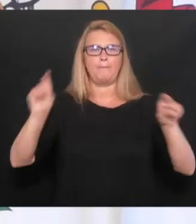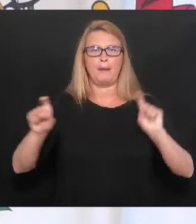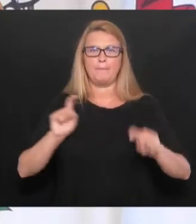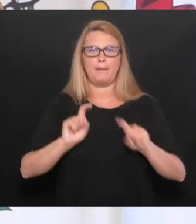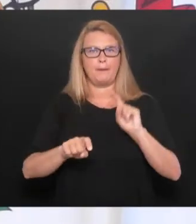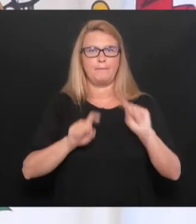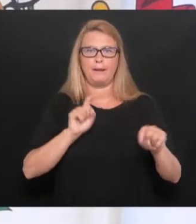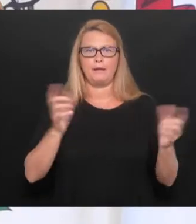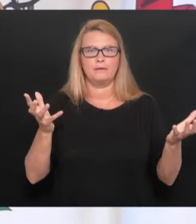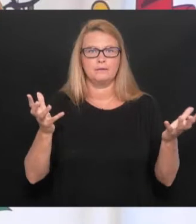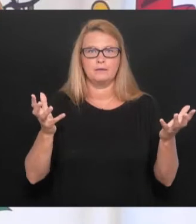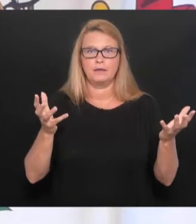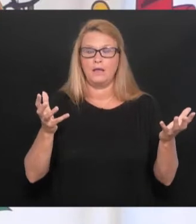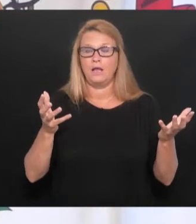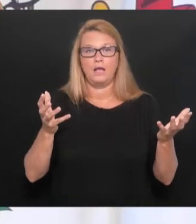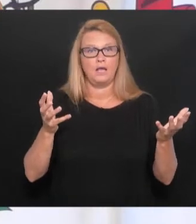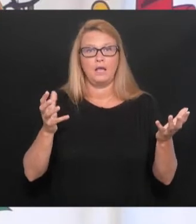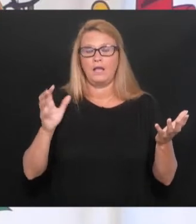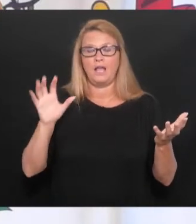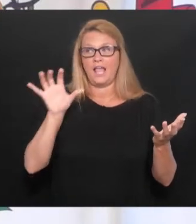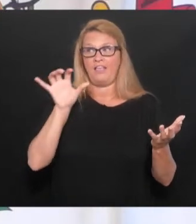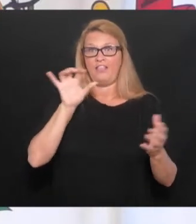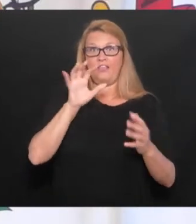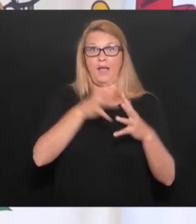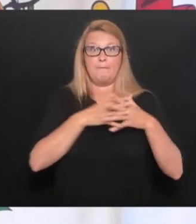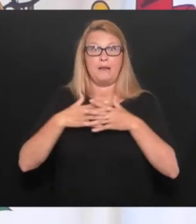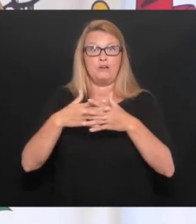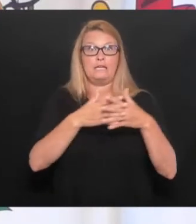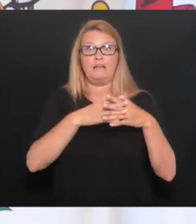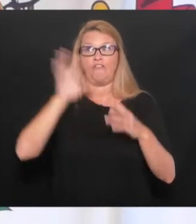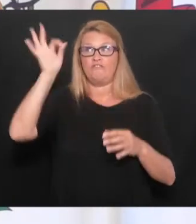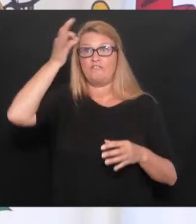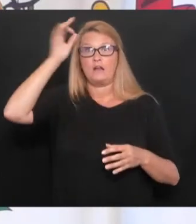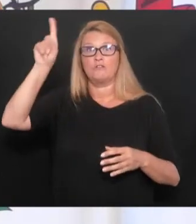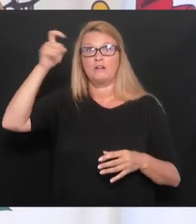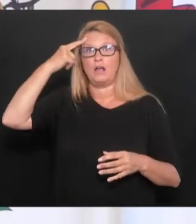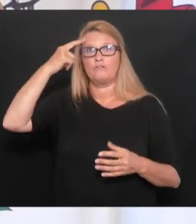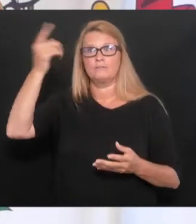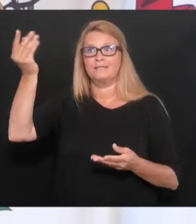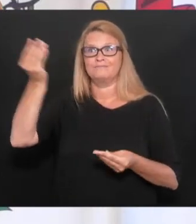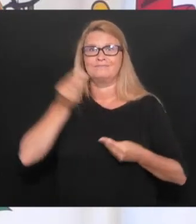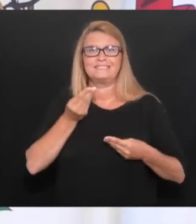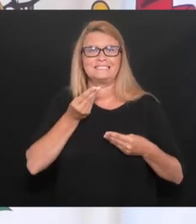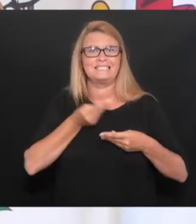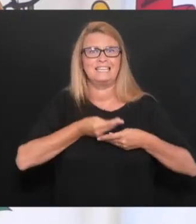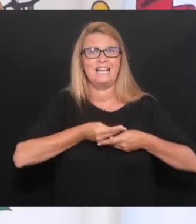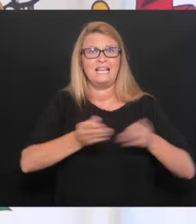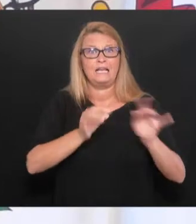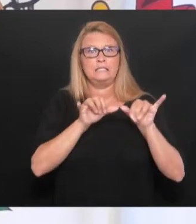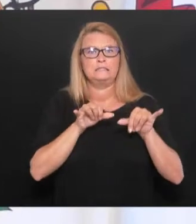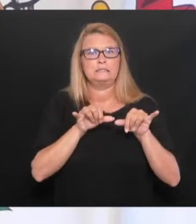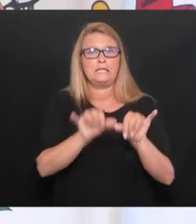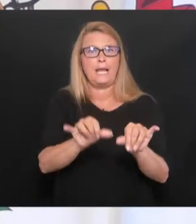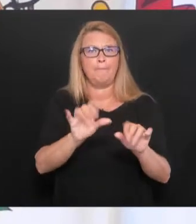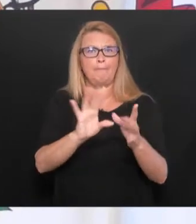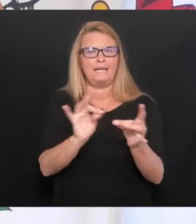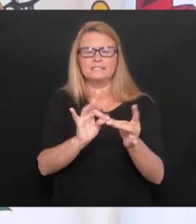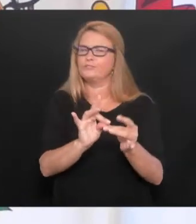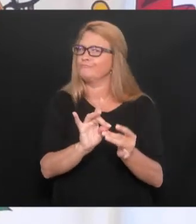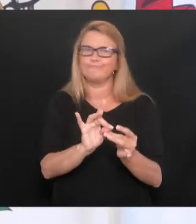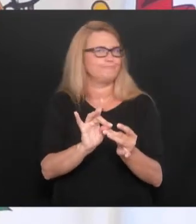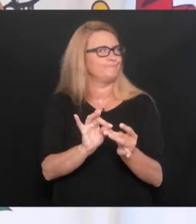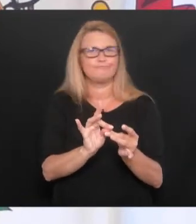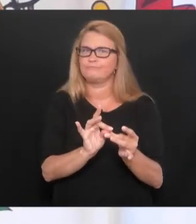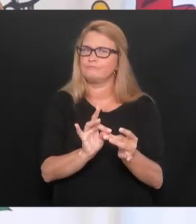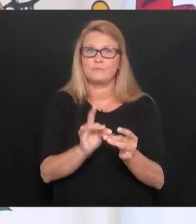in my opinion, because the nation has given us absolute inconsistency after inconsistency. I hope we